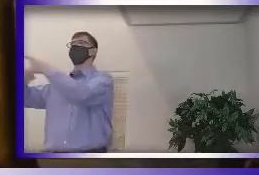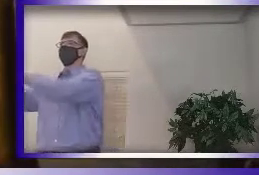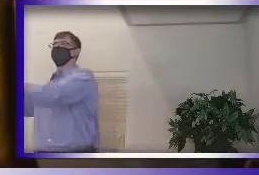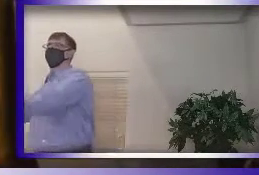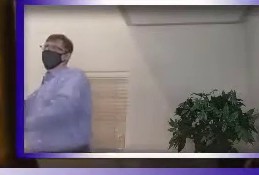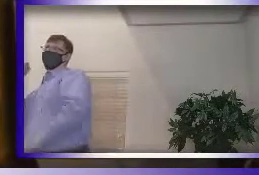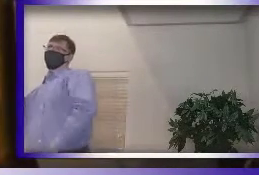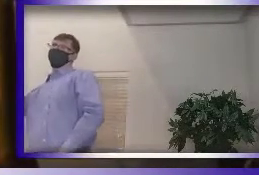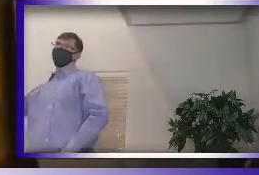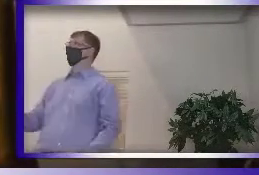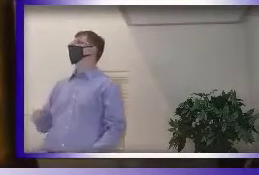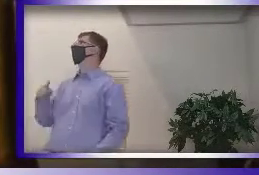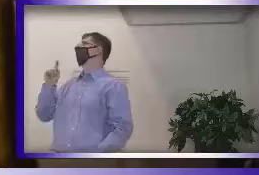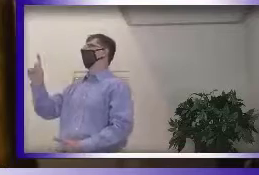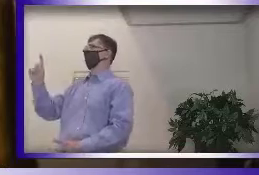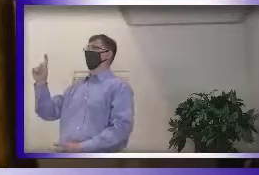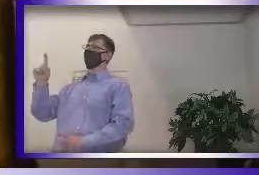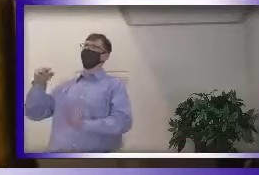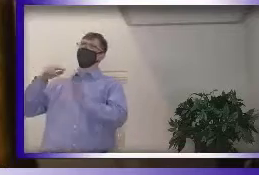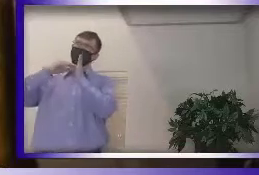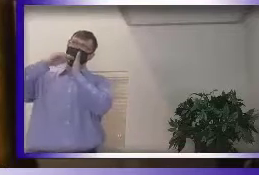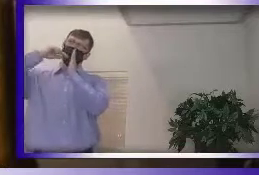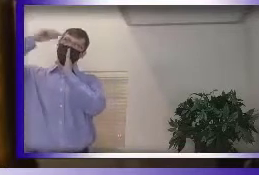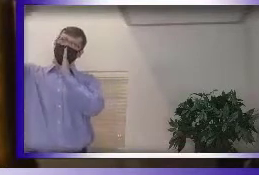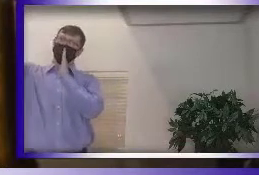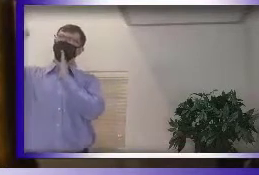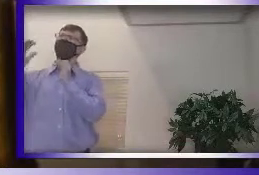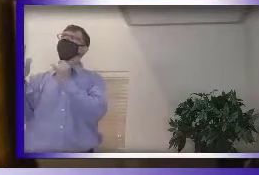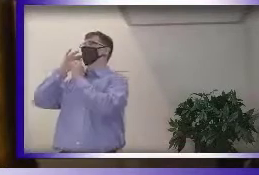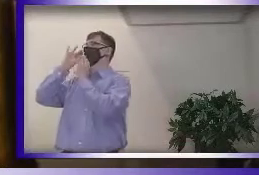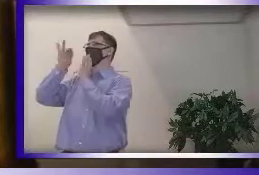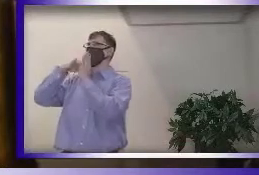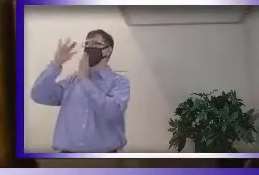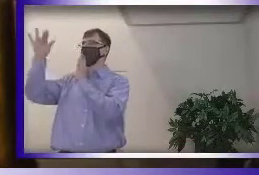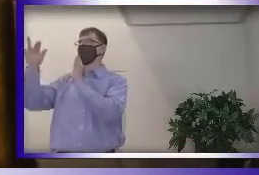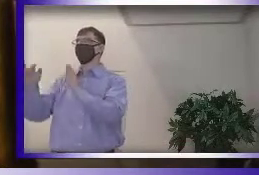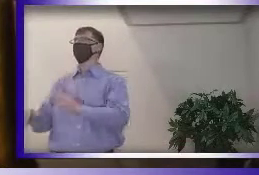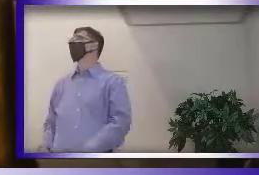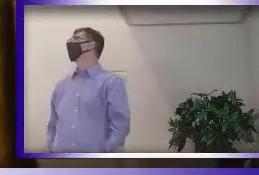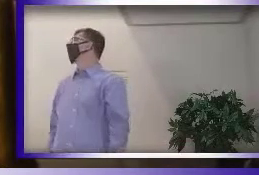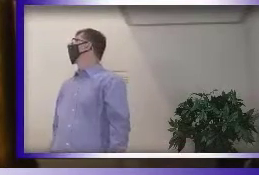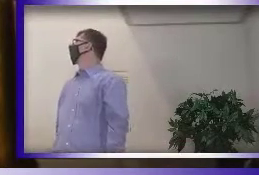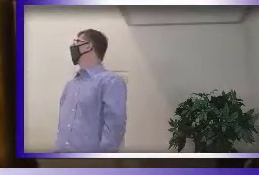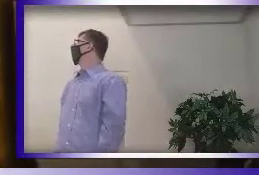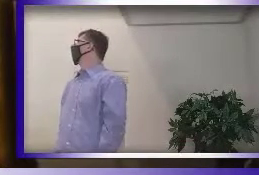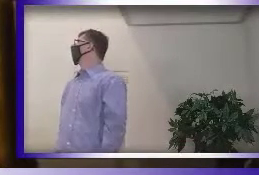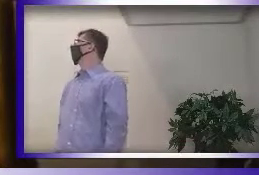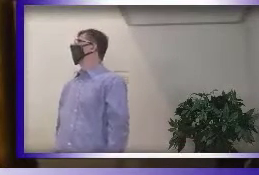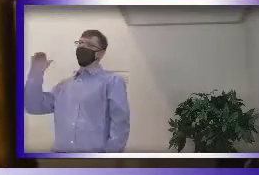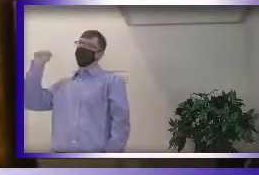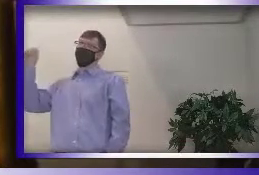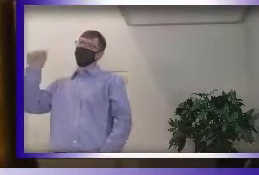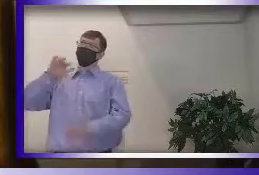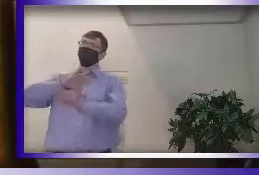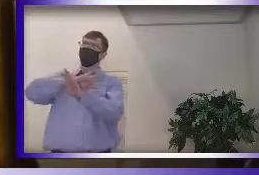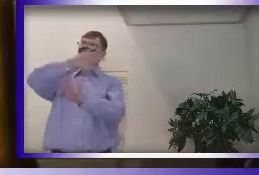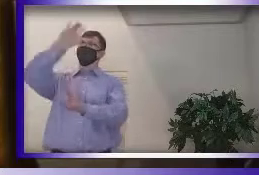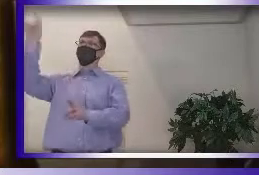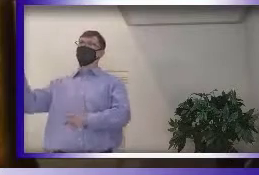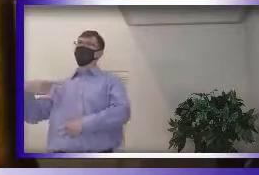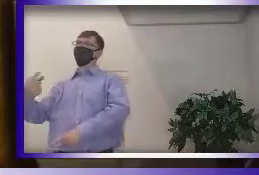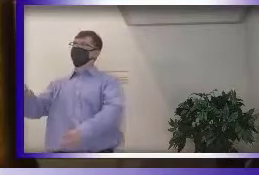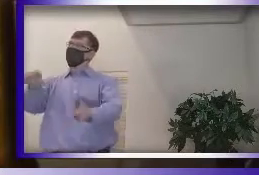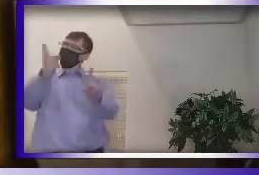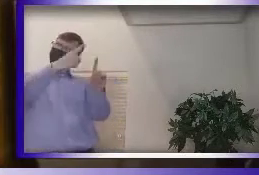A symbol is like a finger pointing to the moon. And we have a bad habit of looking at the finger rather